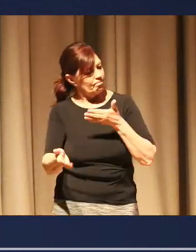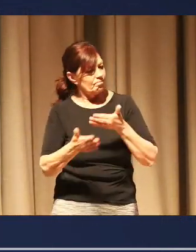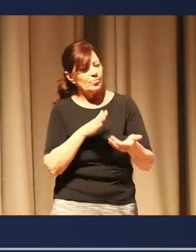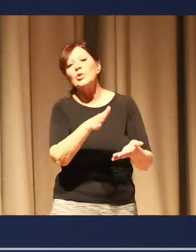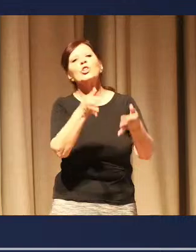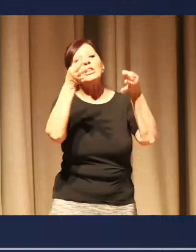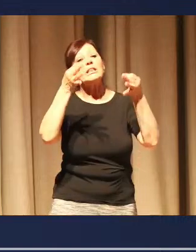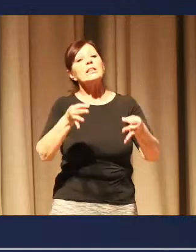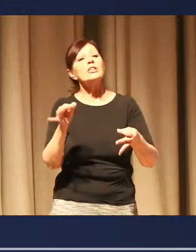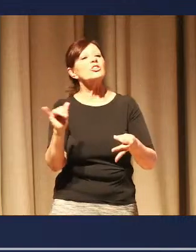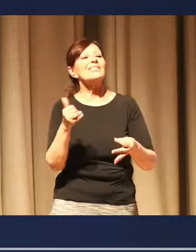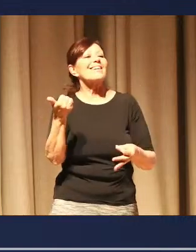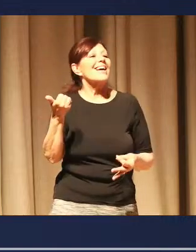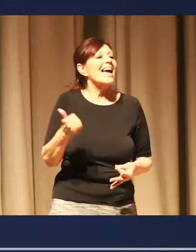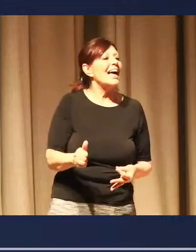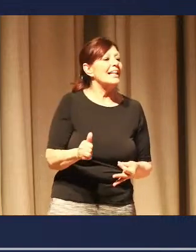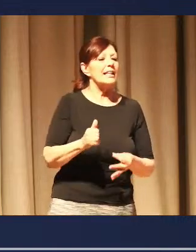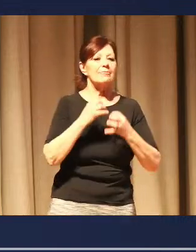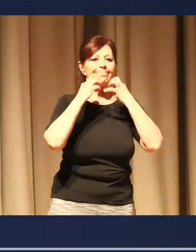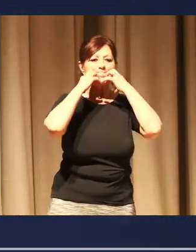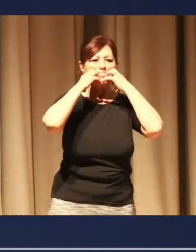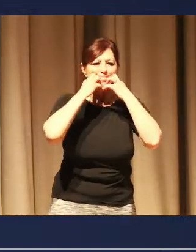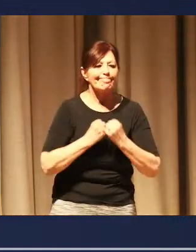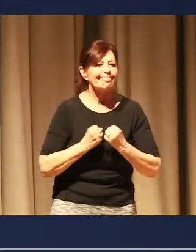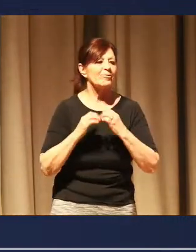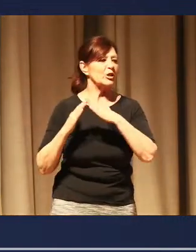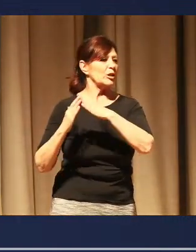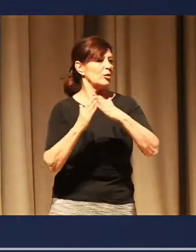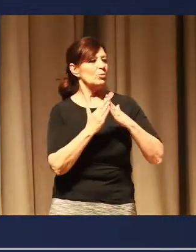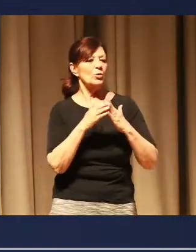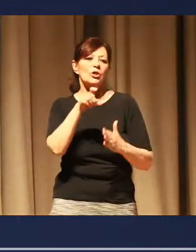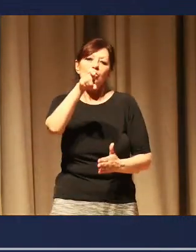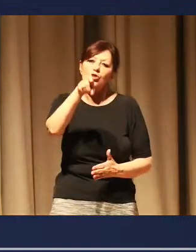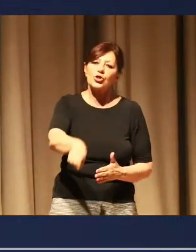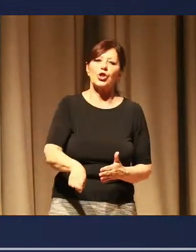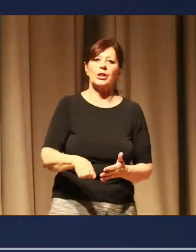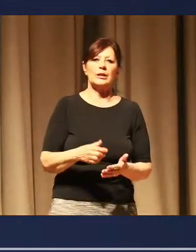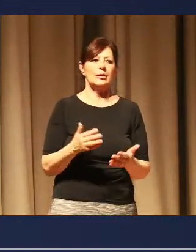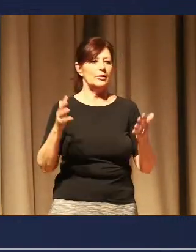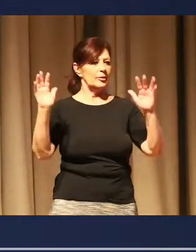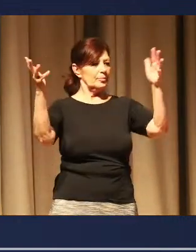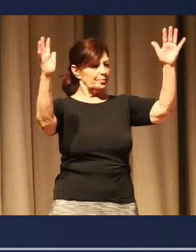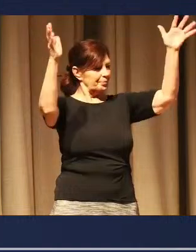decision, just like any caring, compassionate community should.